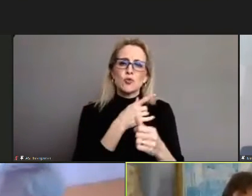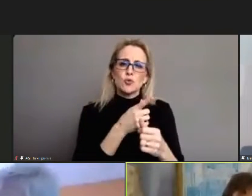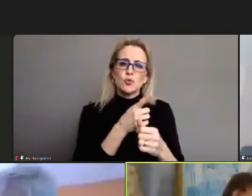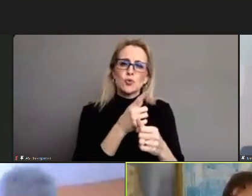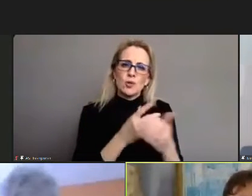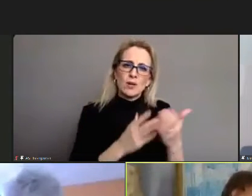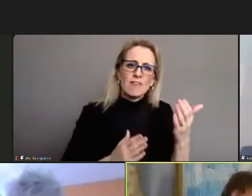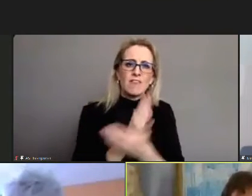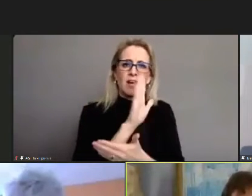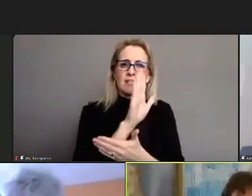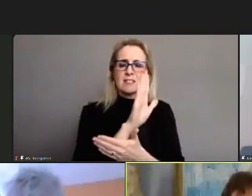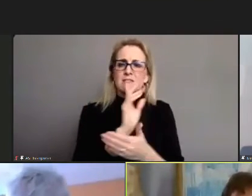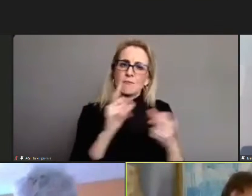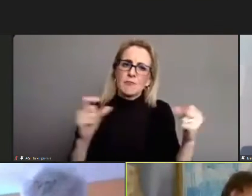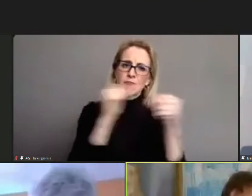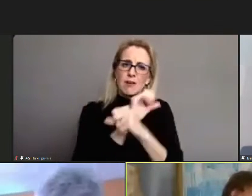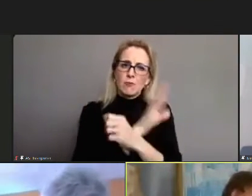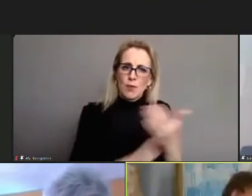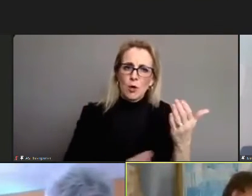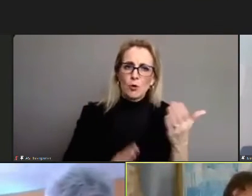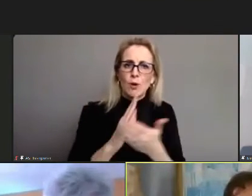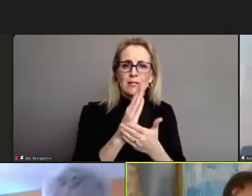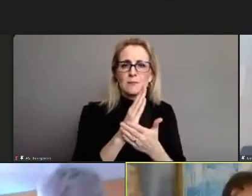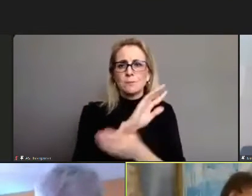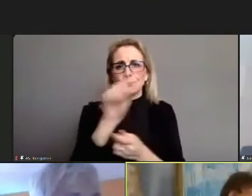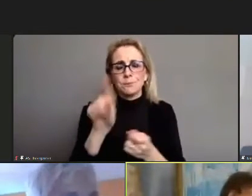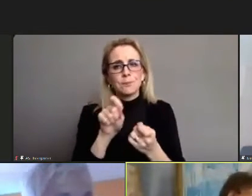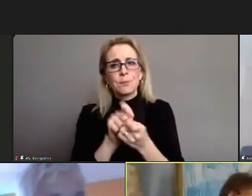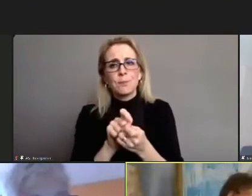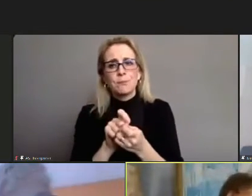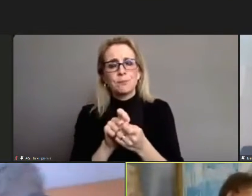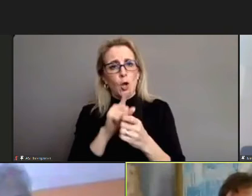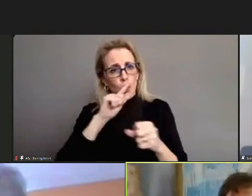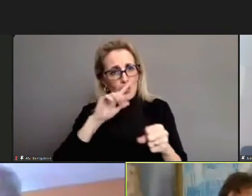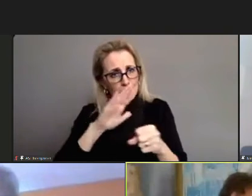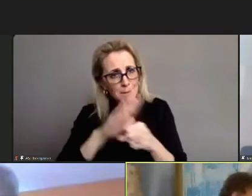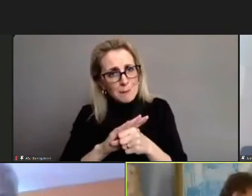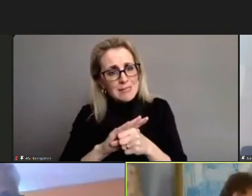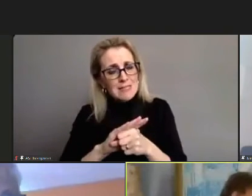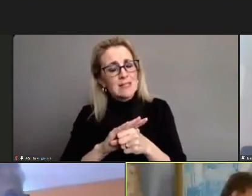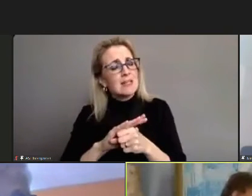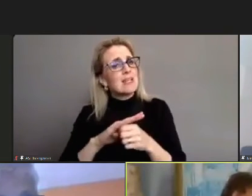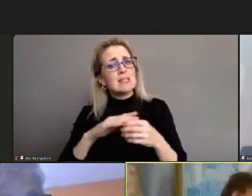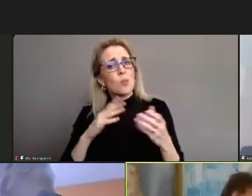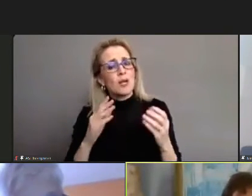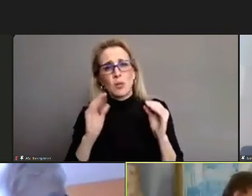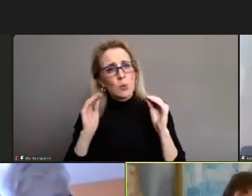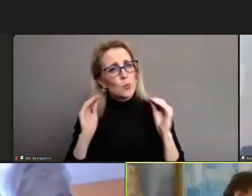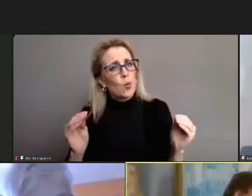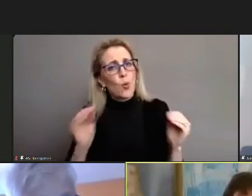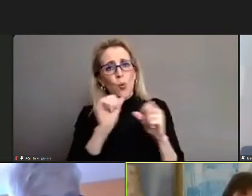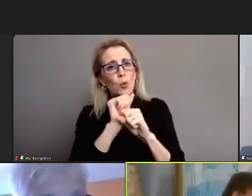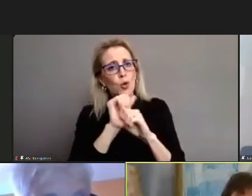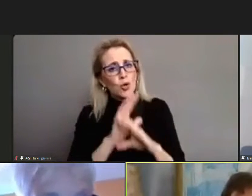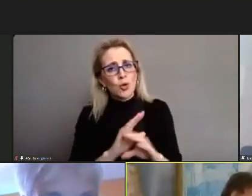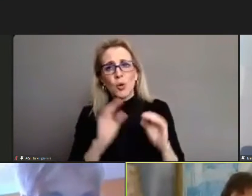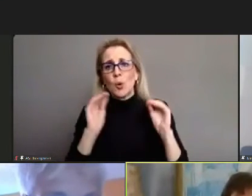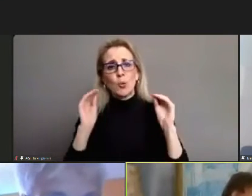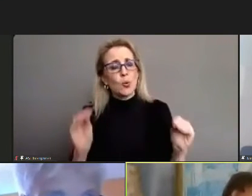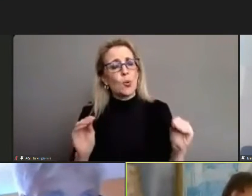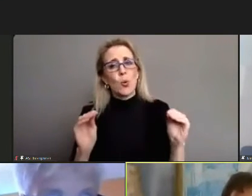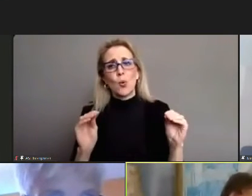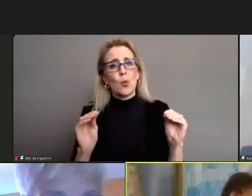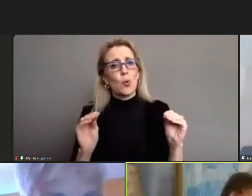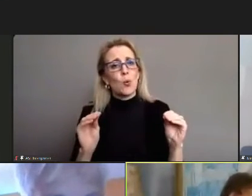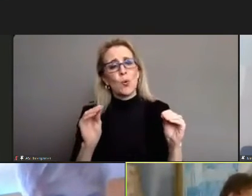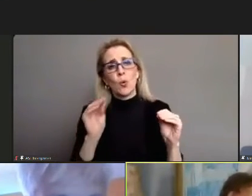In particular, our effort and commitment is that no worker held in the prison and